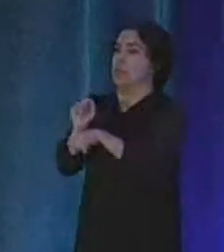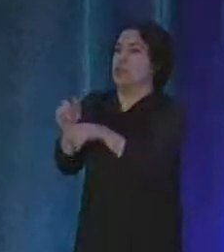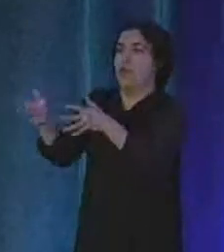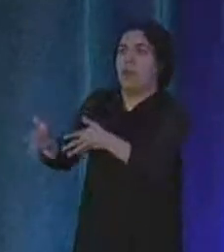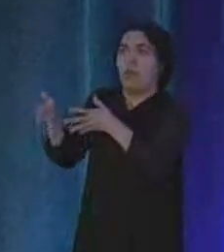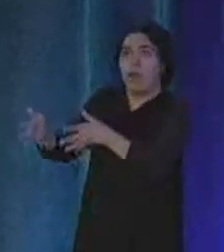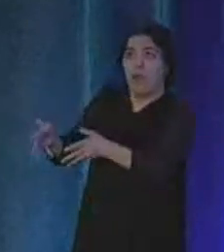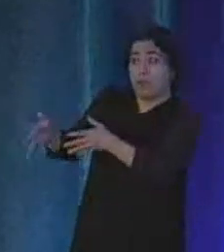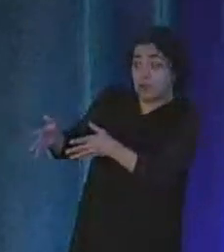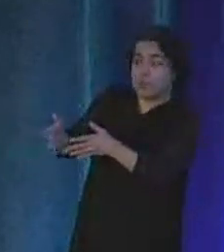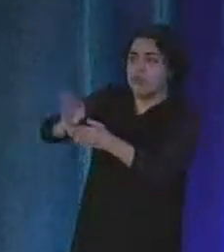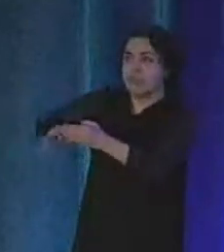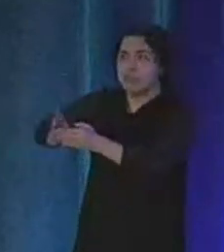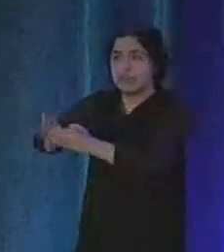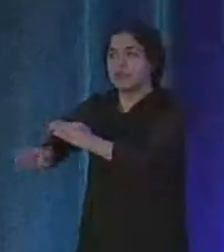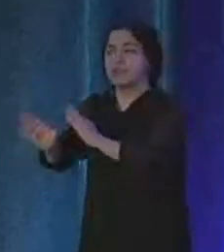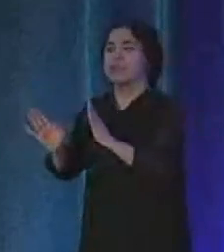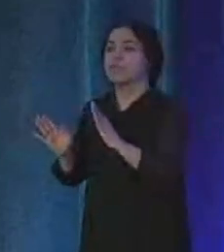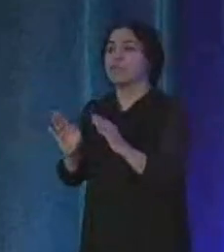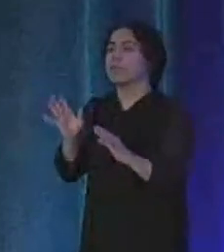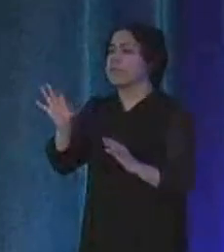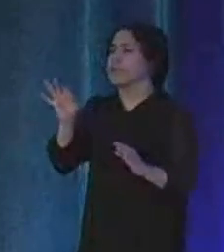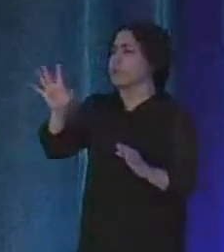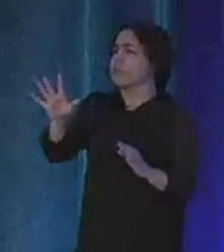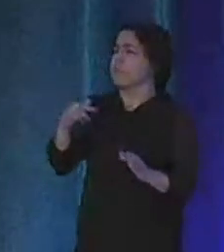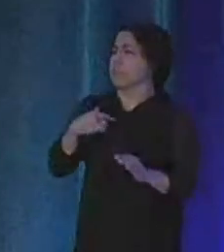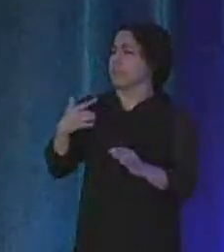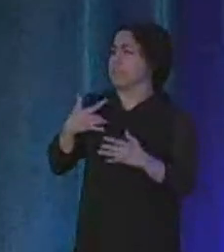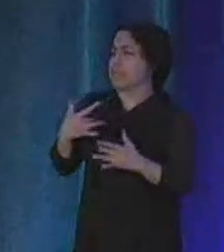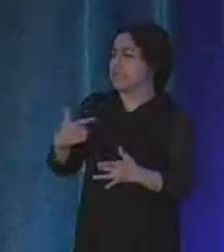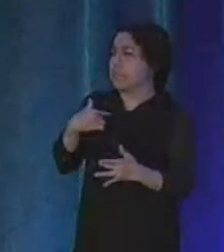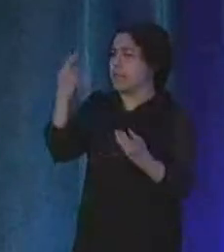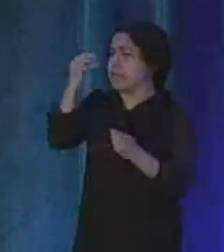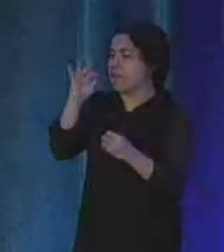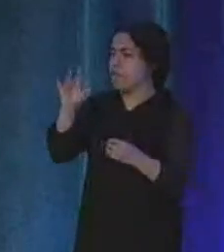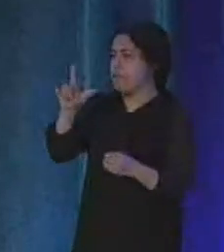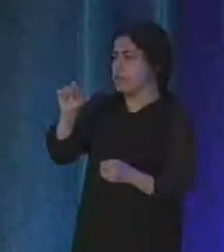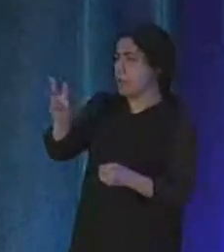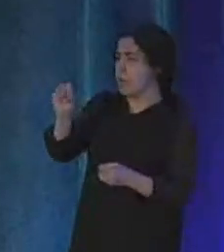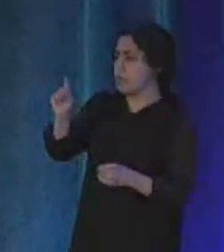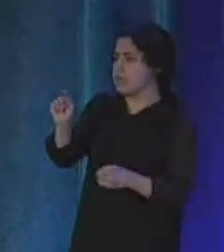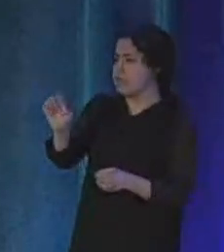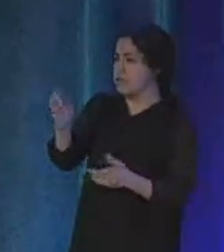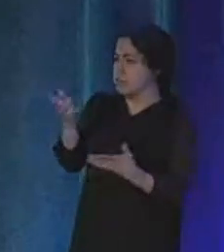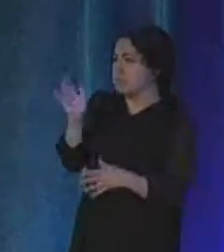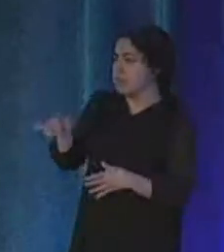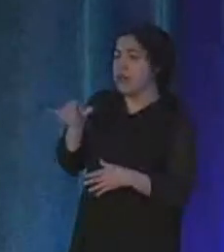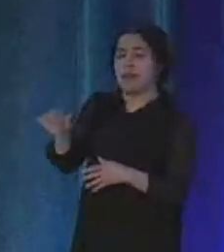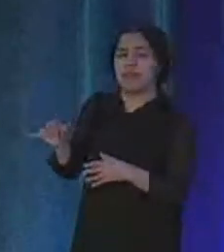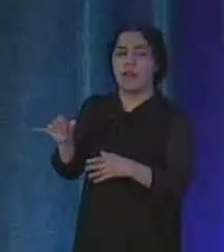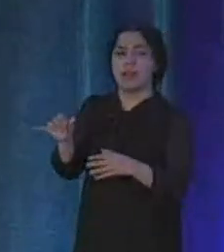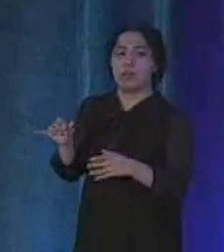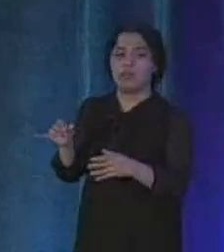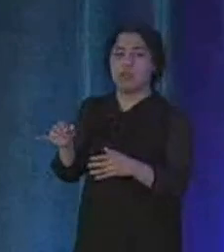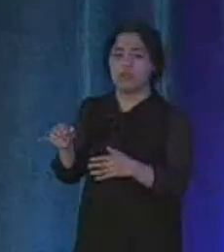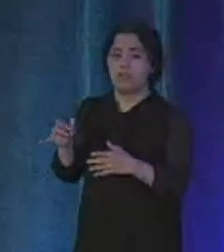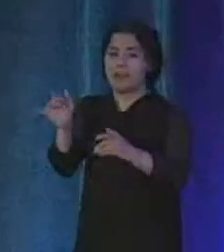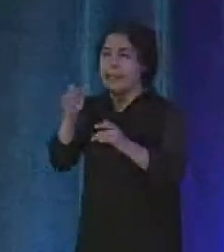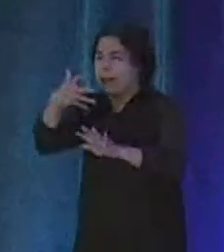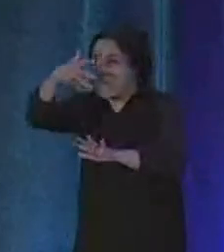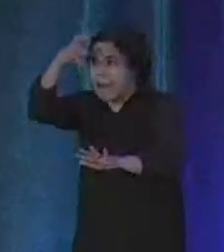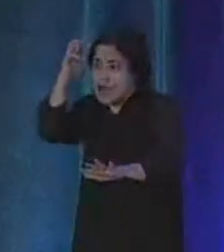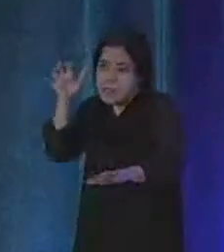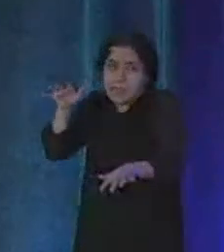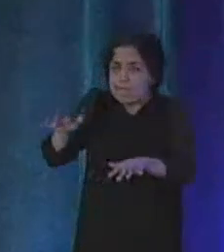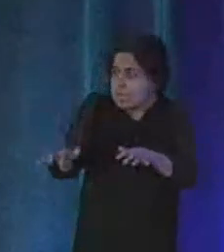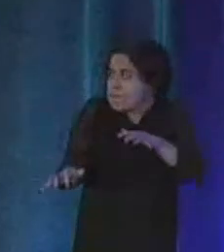And so to add more shape and color to this, I usually think about flow state as a lioness on the stalk. You